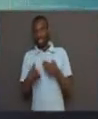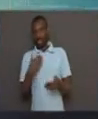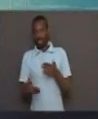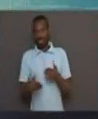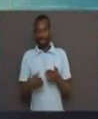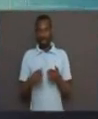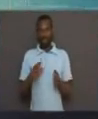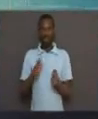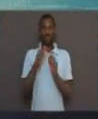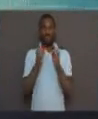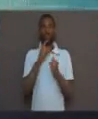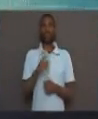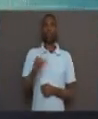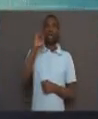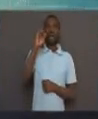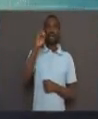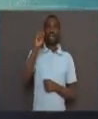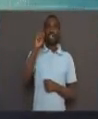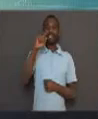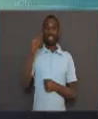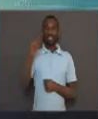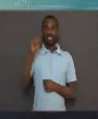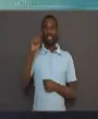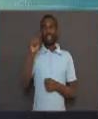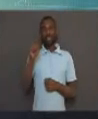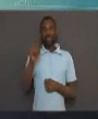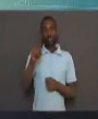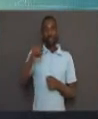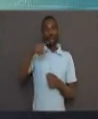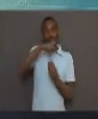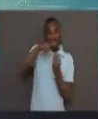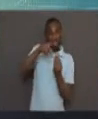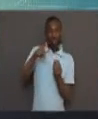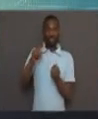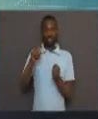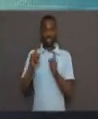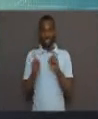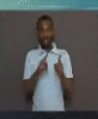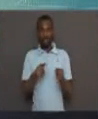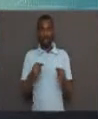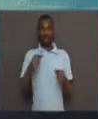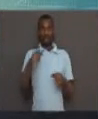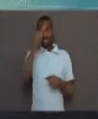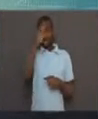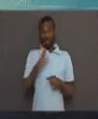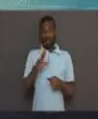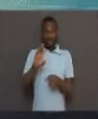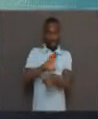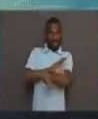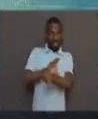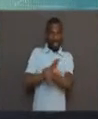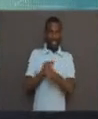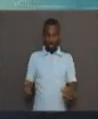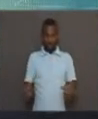When ionizing particles come into contact with human cells,